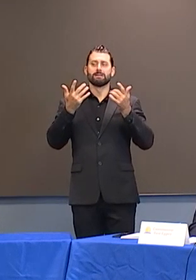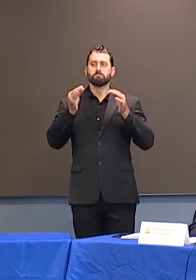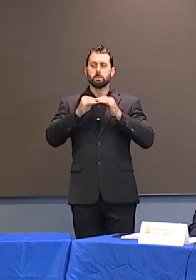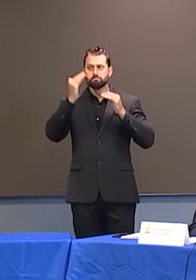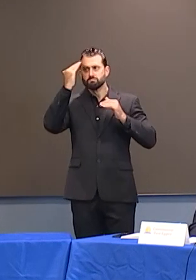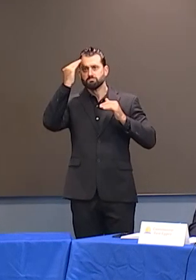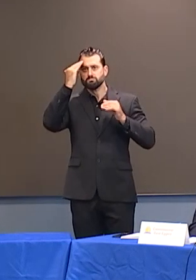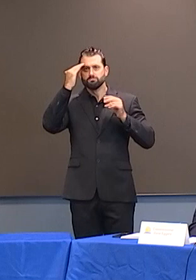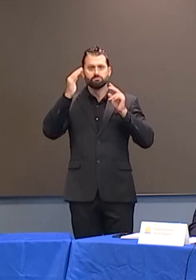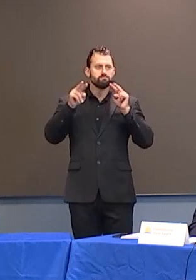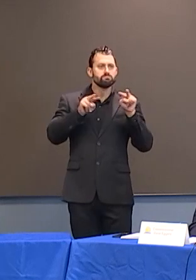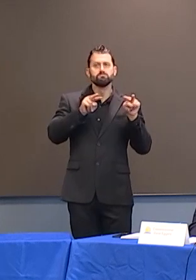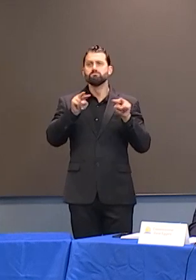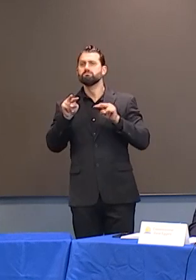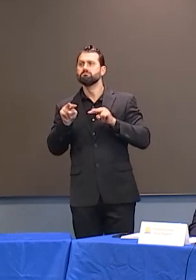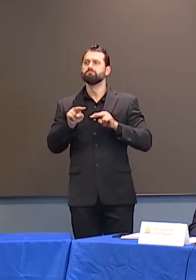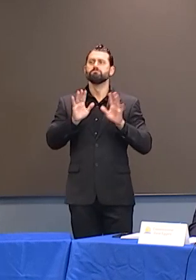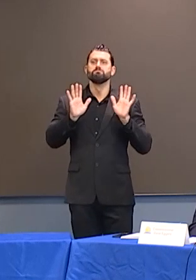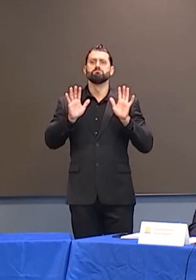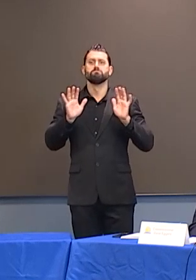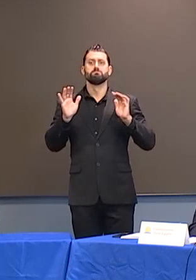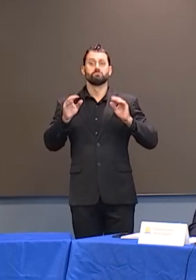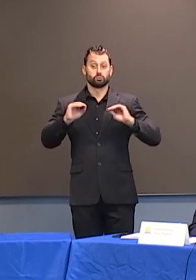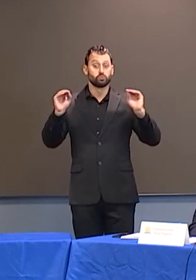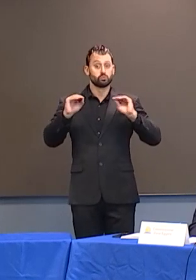but no, no action at this time is necessary.